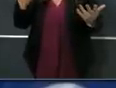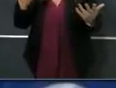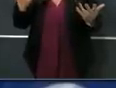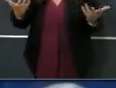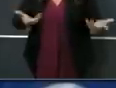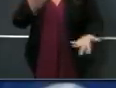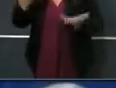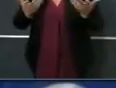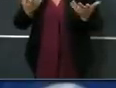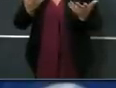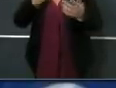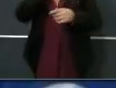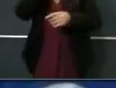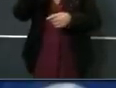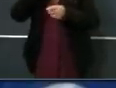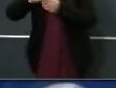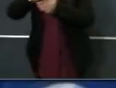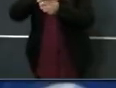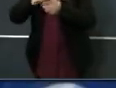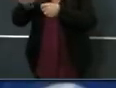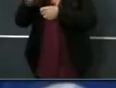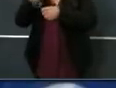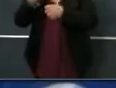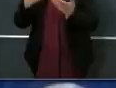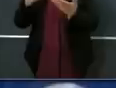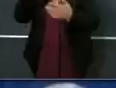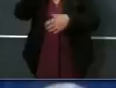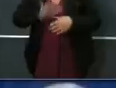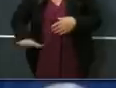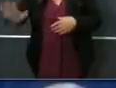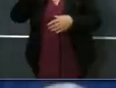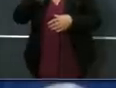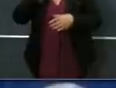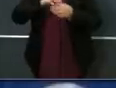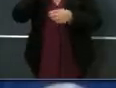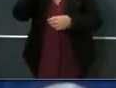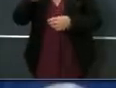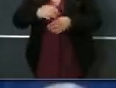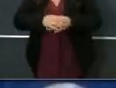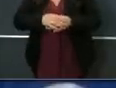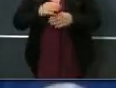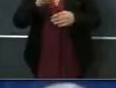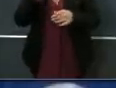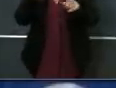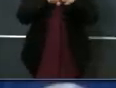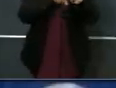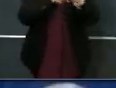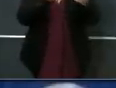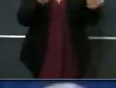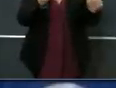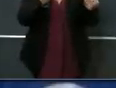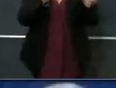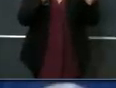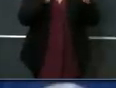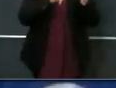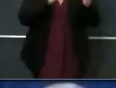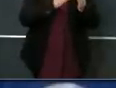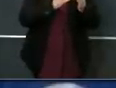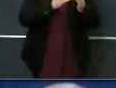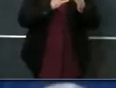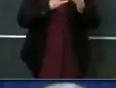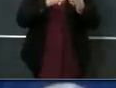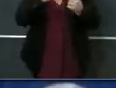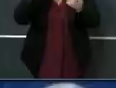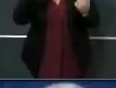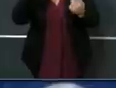to the needs across parts of the state, even within urban centers that are historically